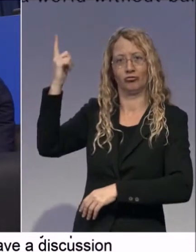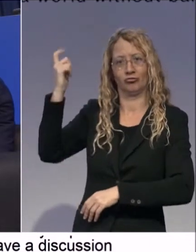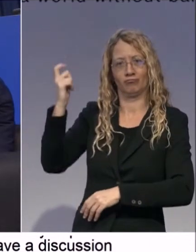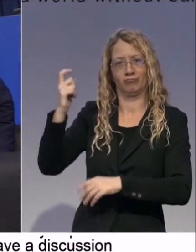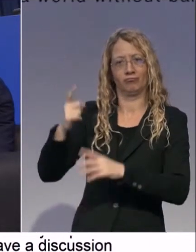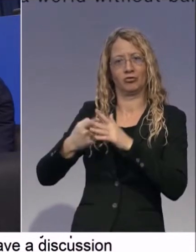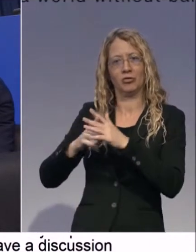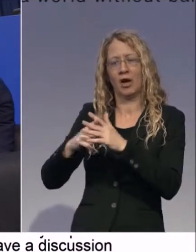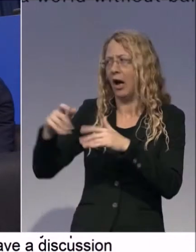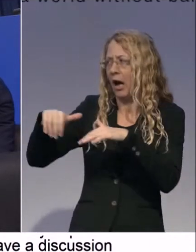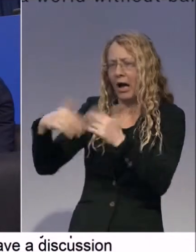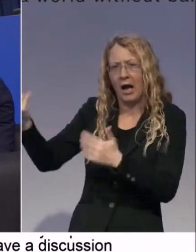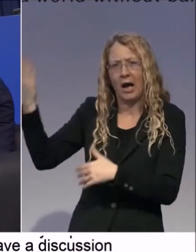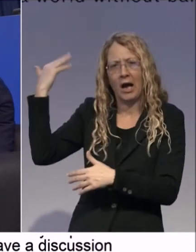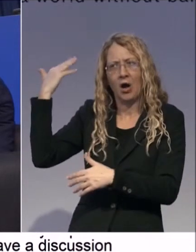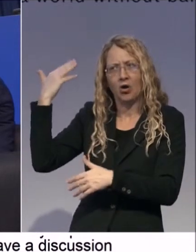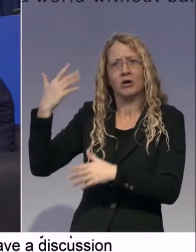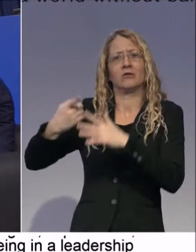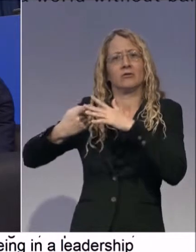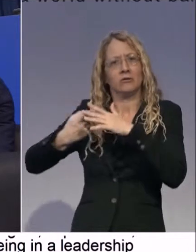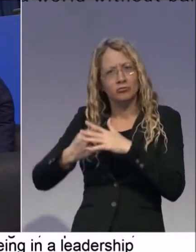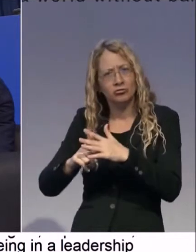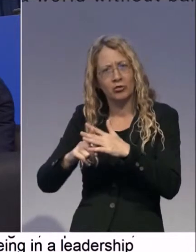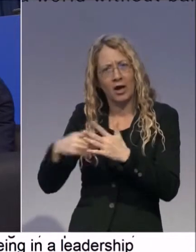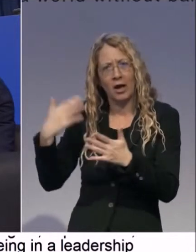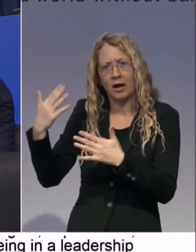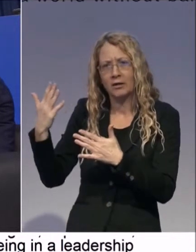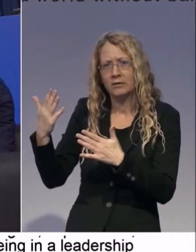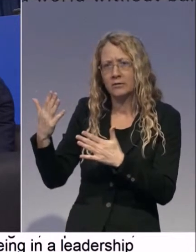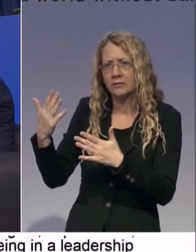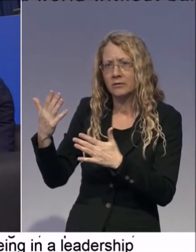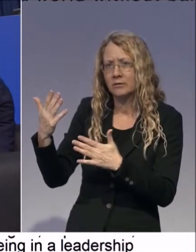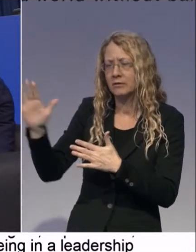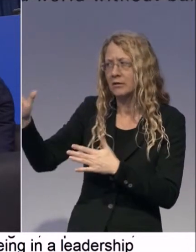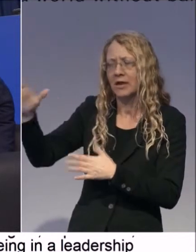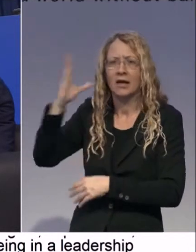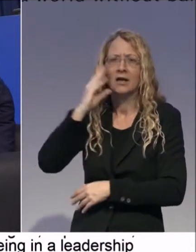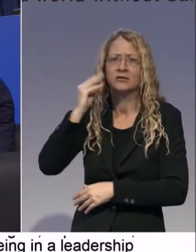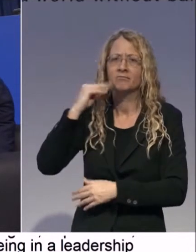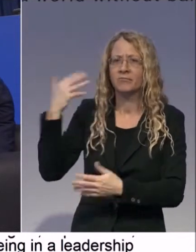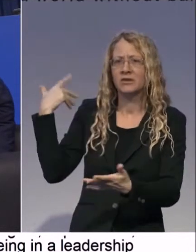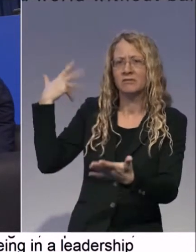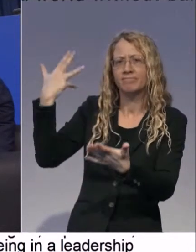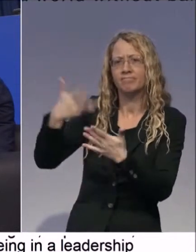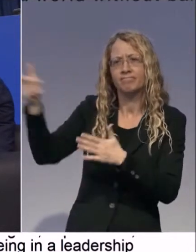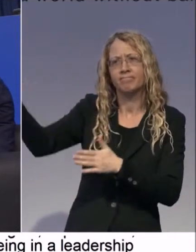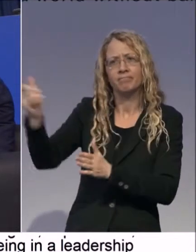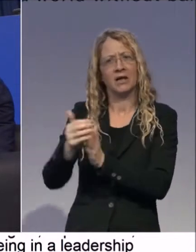with what's your experience, what's your idea about leadership? Okay, thank you very much.